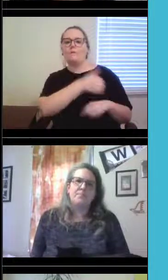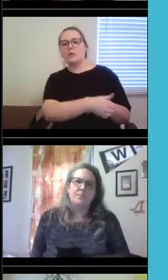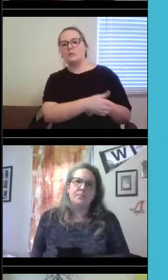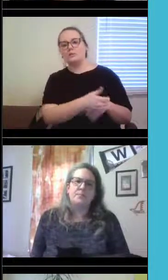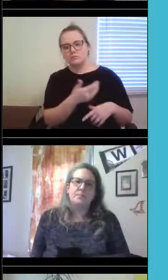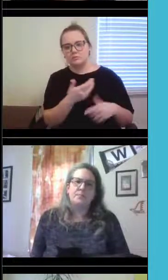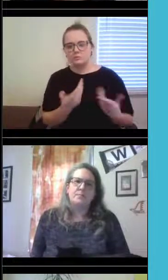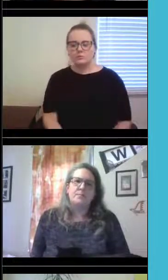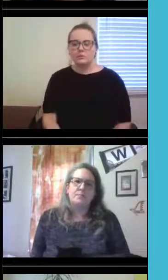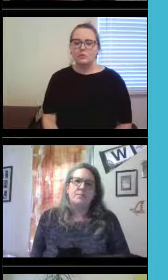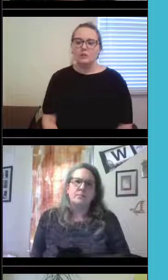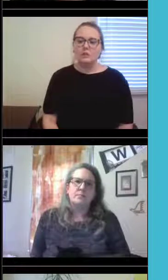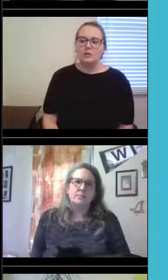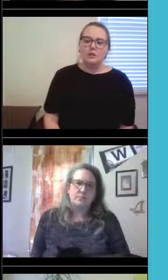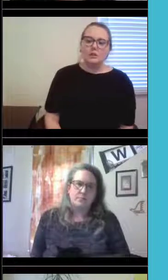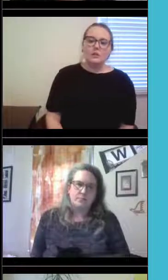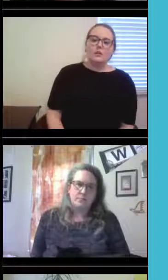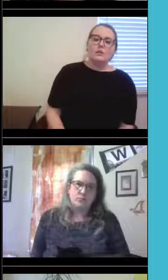Mm-hmm.